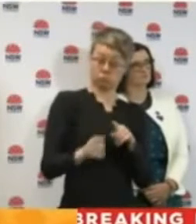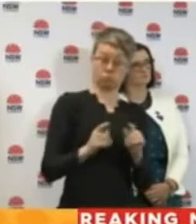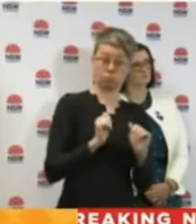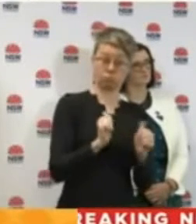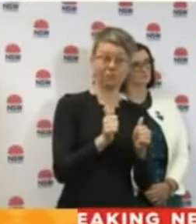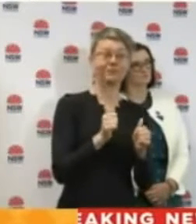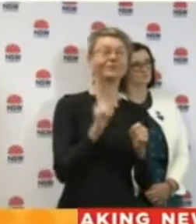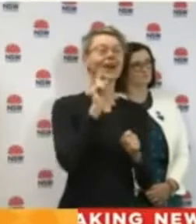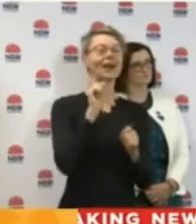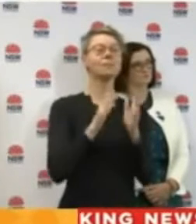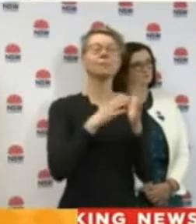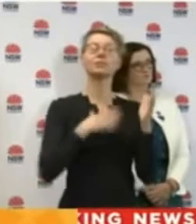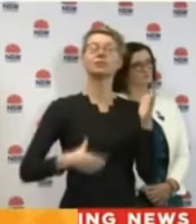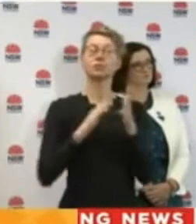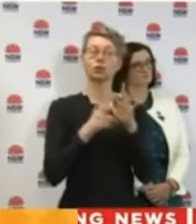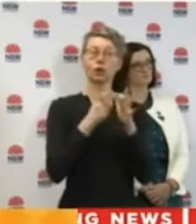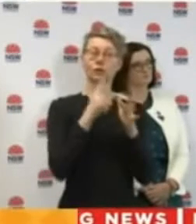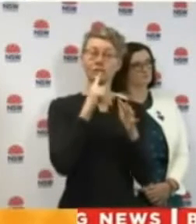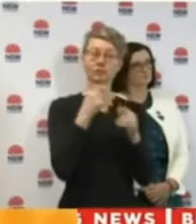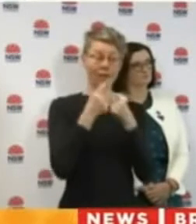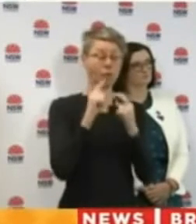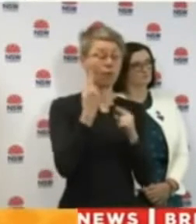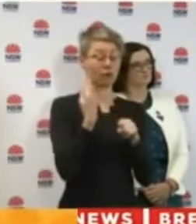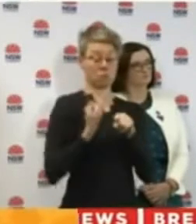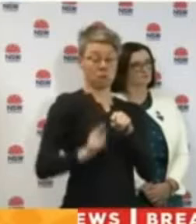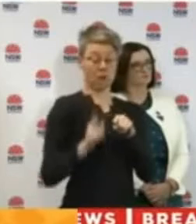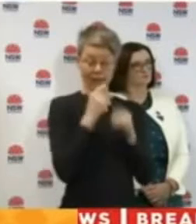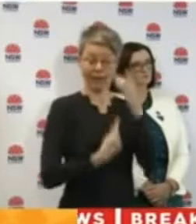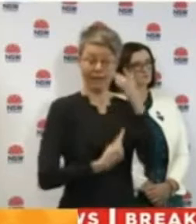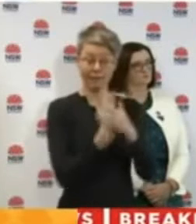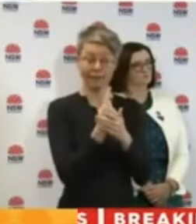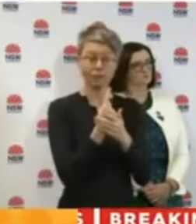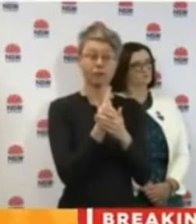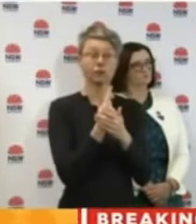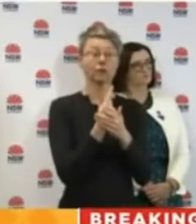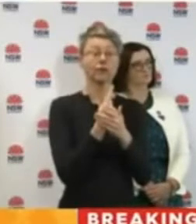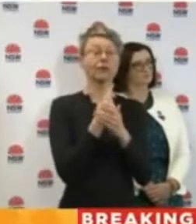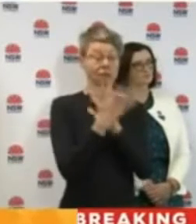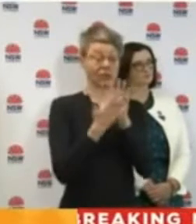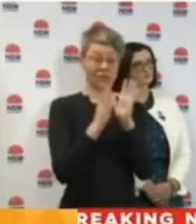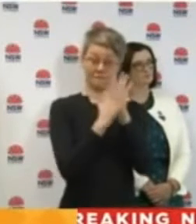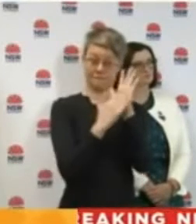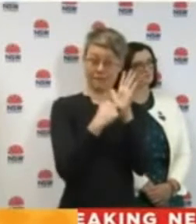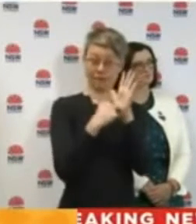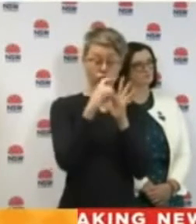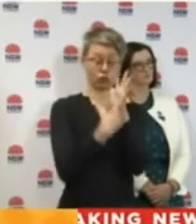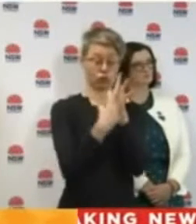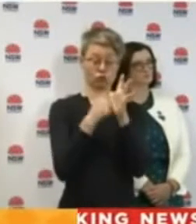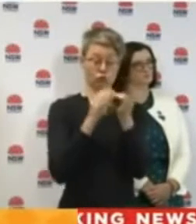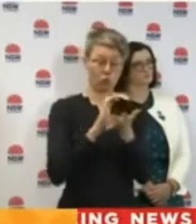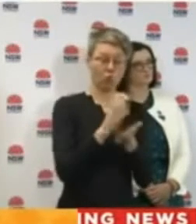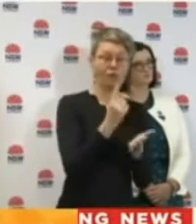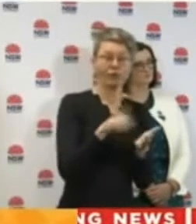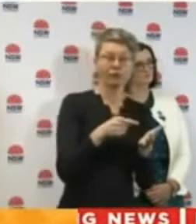was successful through that process, which will provide a $1.5 billion investment in Mount Druitt, 15,000 extra jobs, revitalising